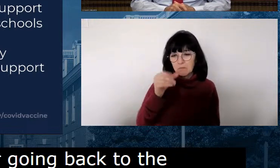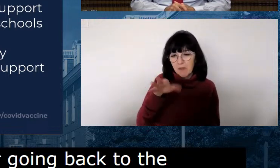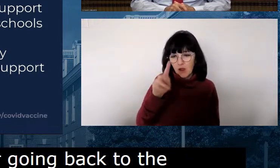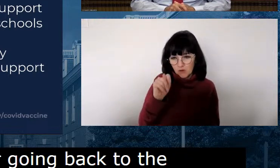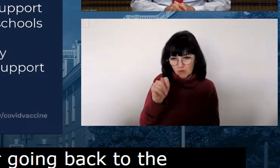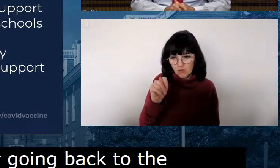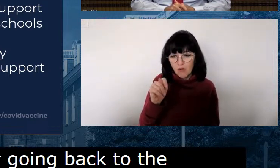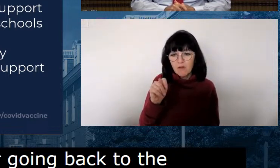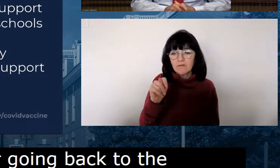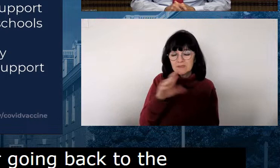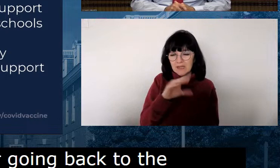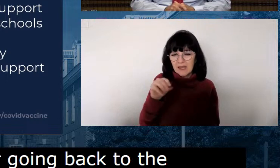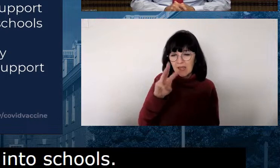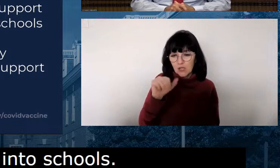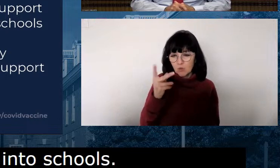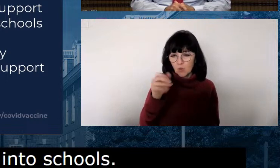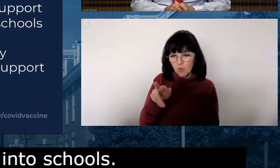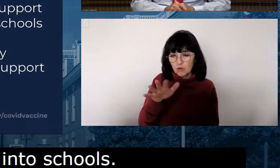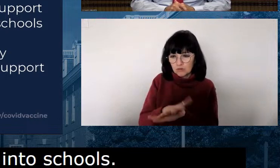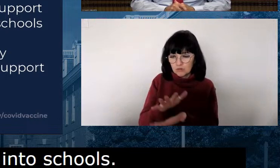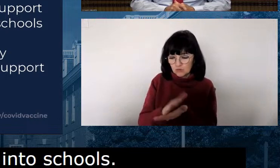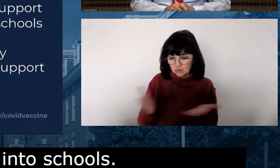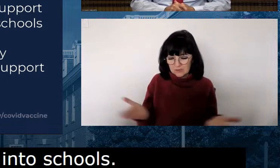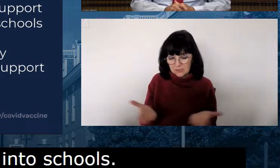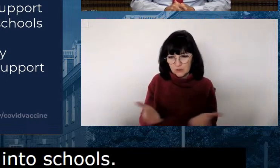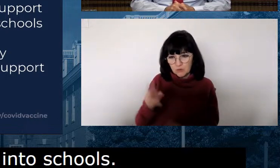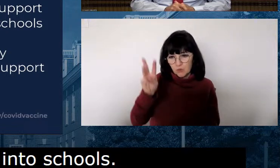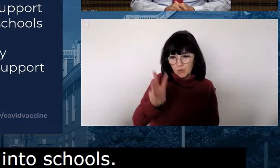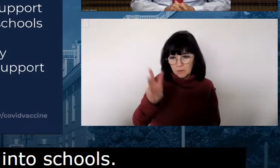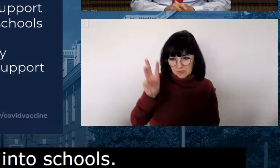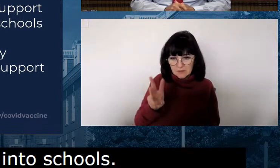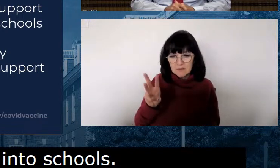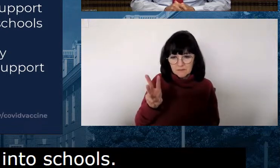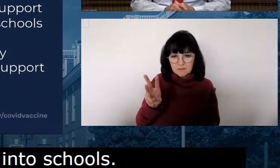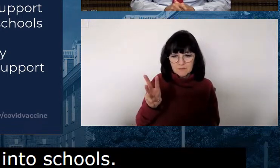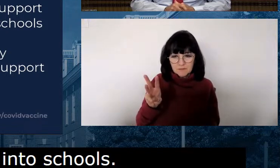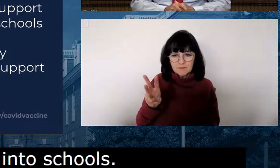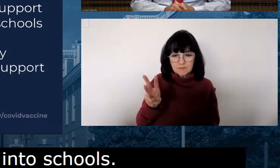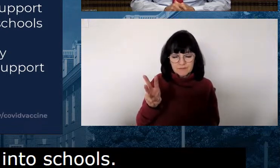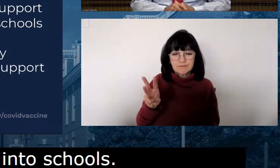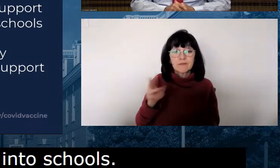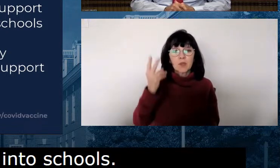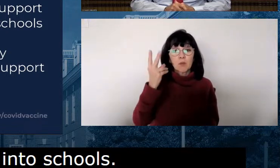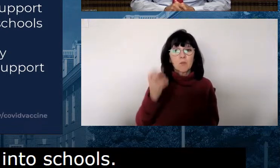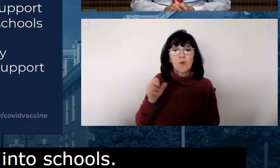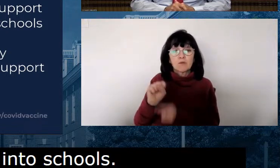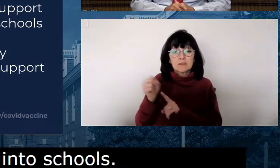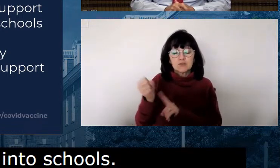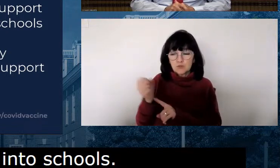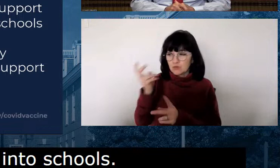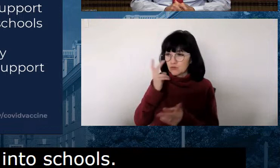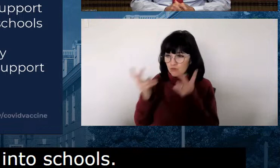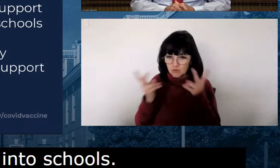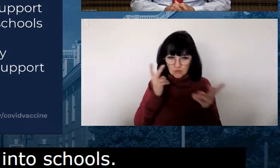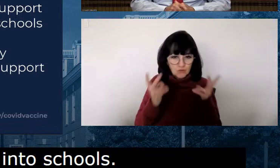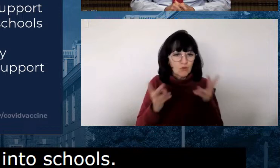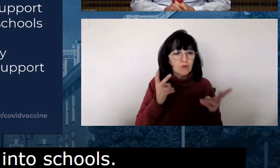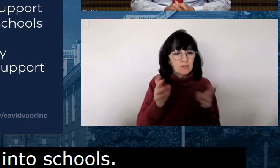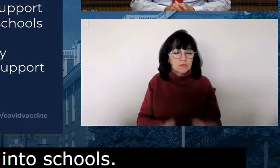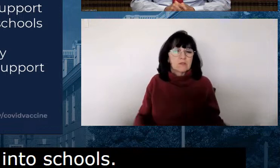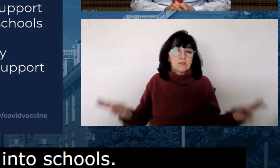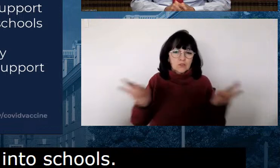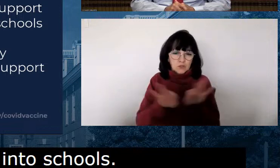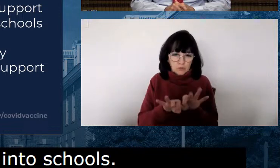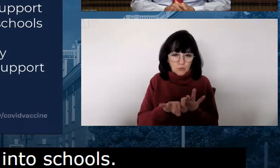School and Warner School here in Wilmington, and in both cases saw how important it is to have children in